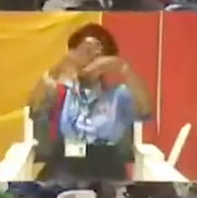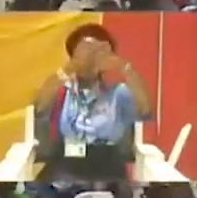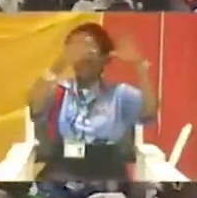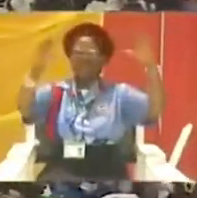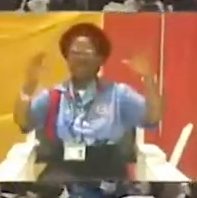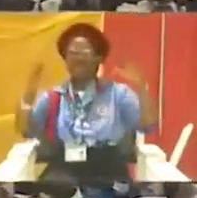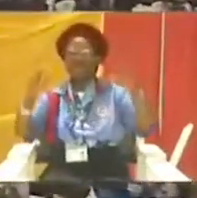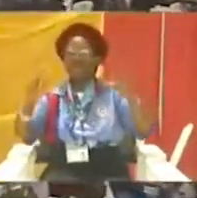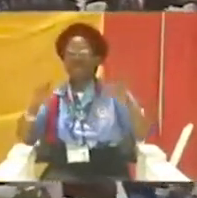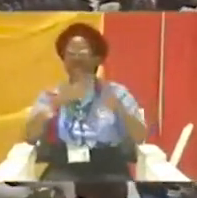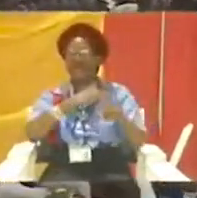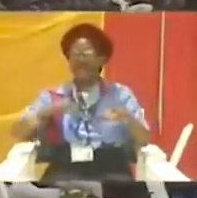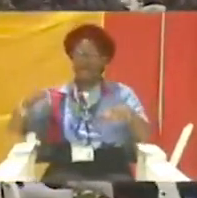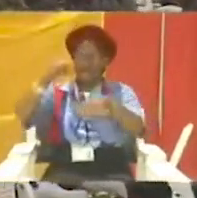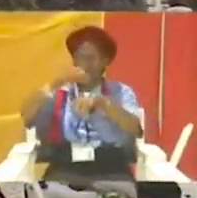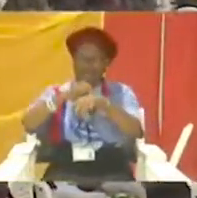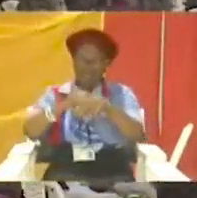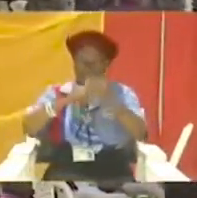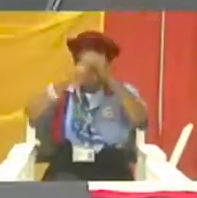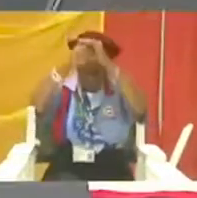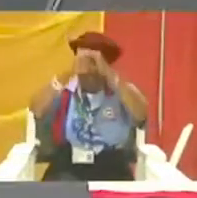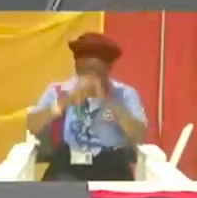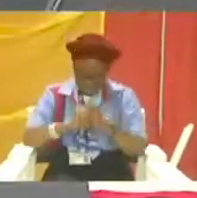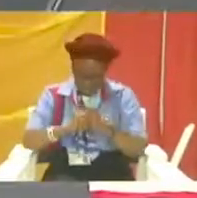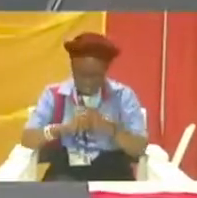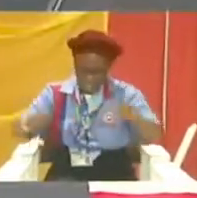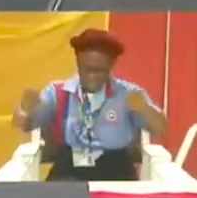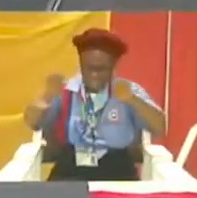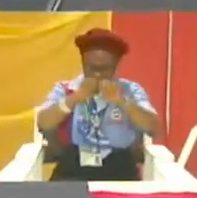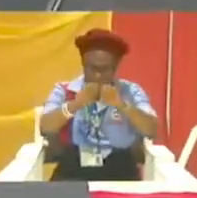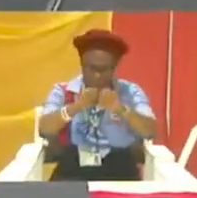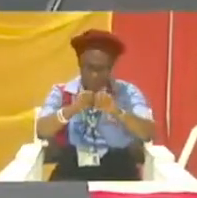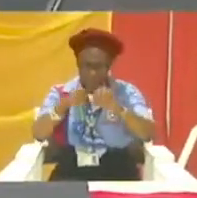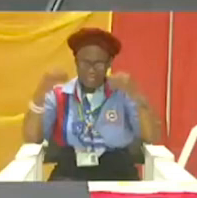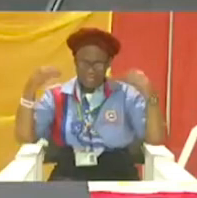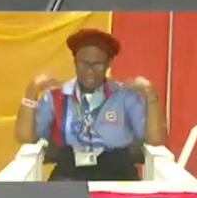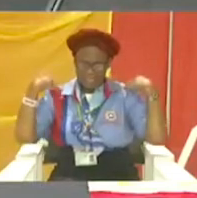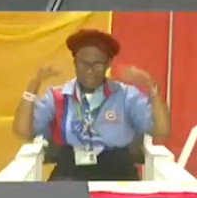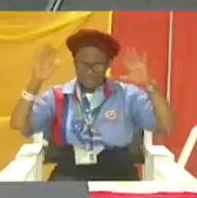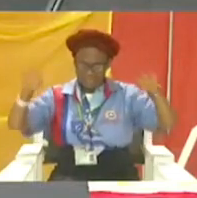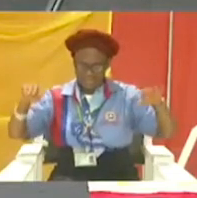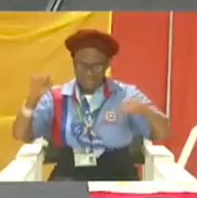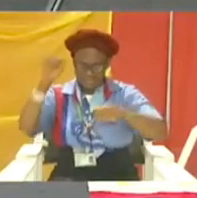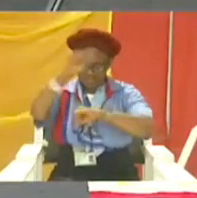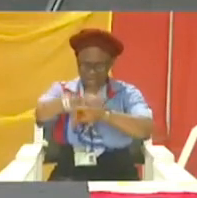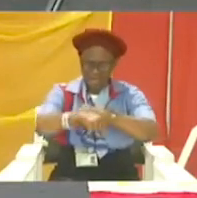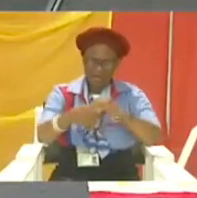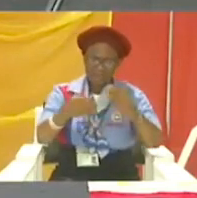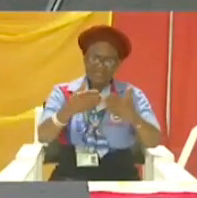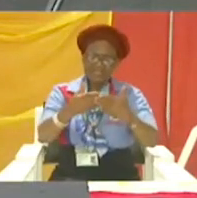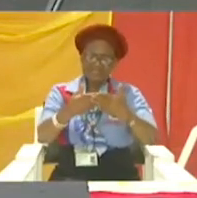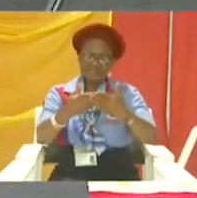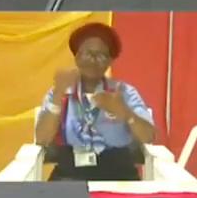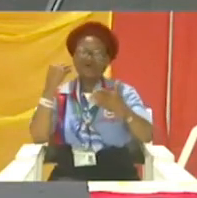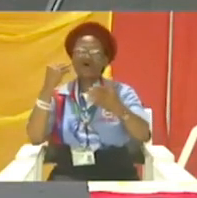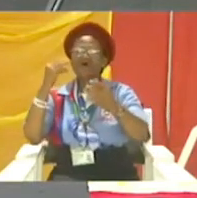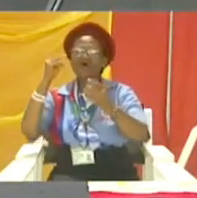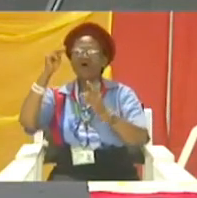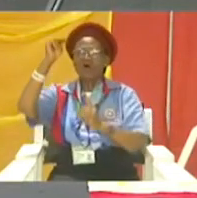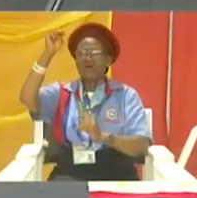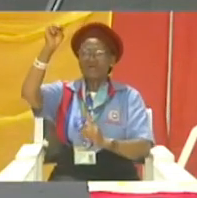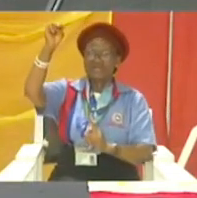hallelujah, heaven and earth adore, even angels bow